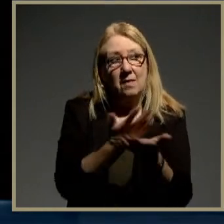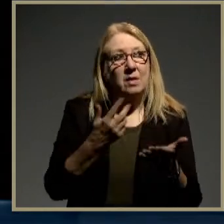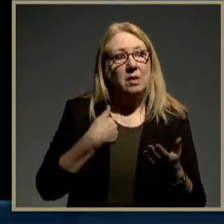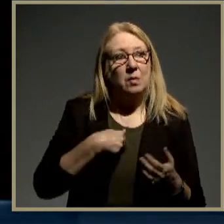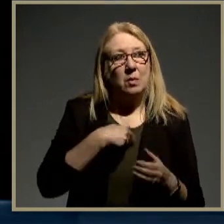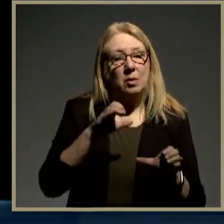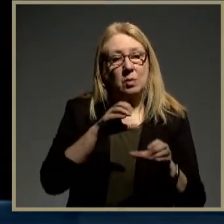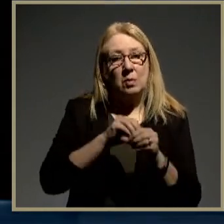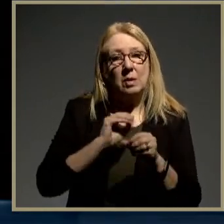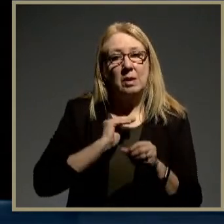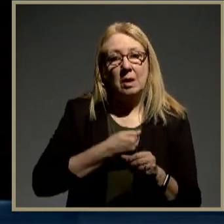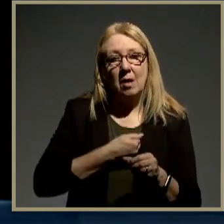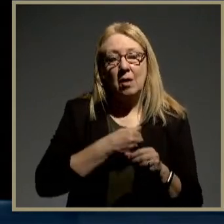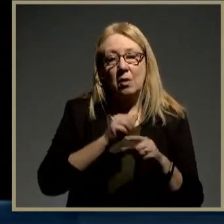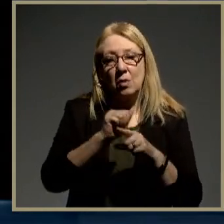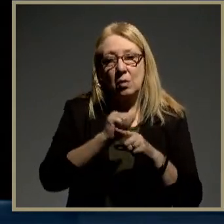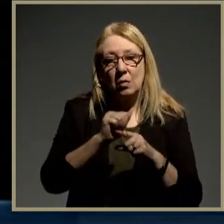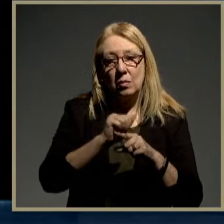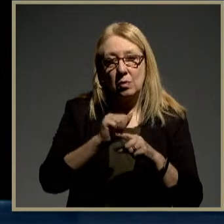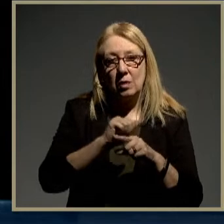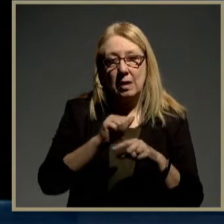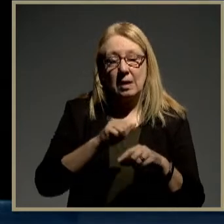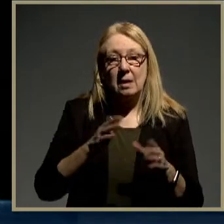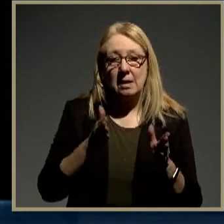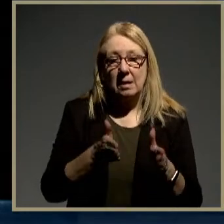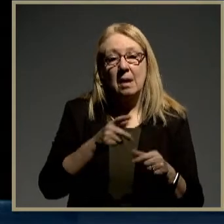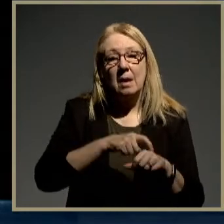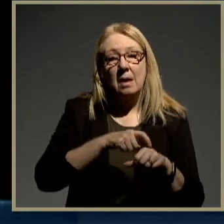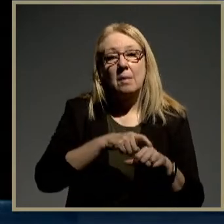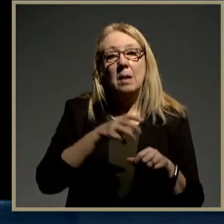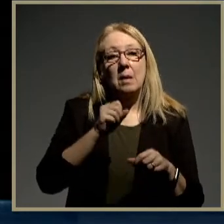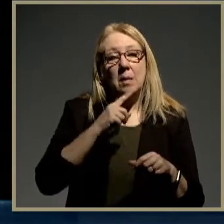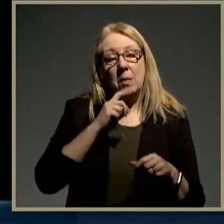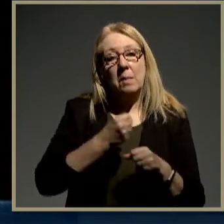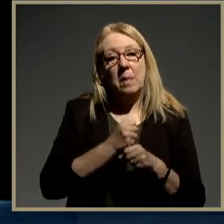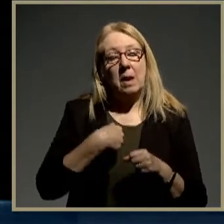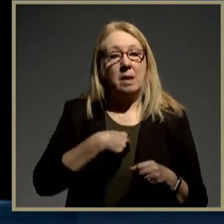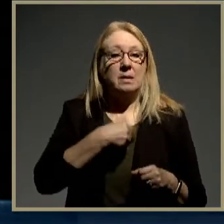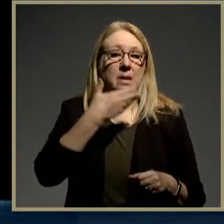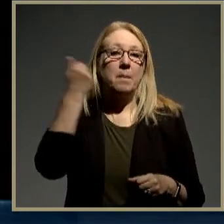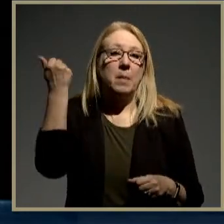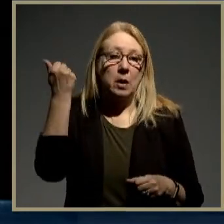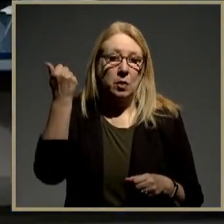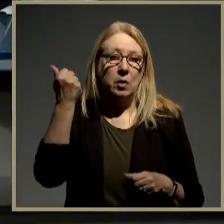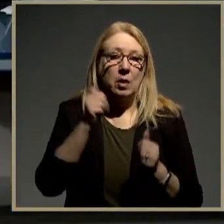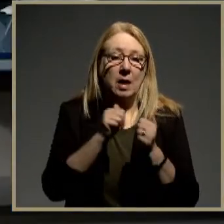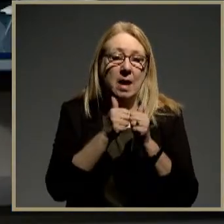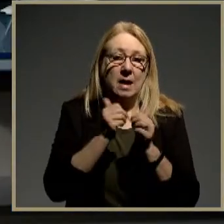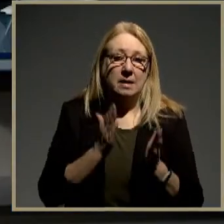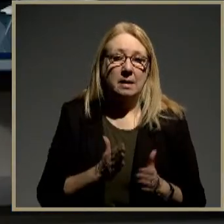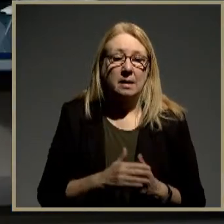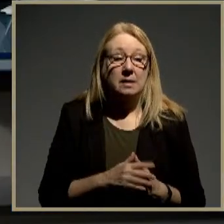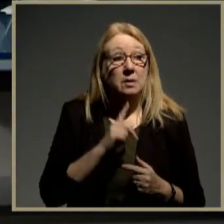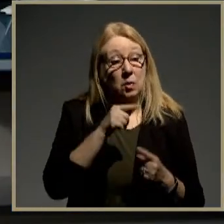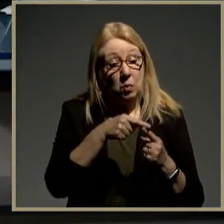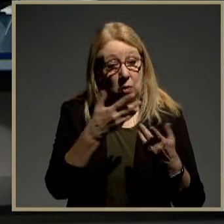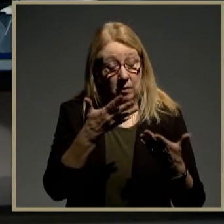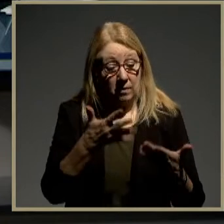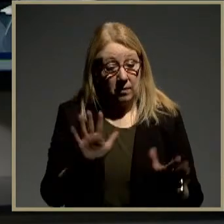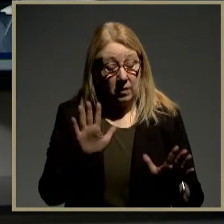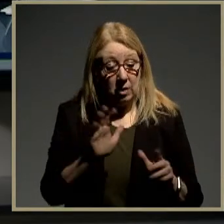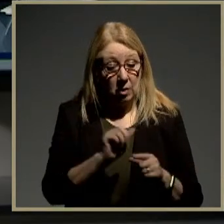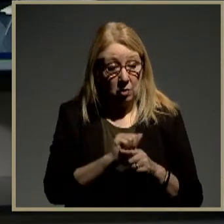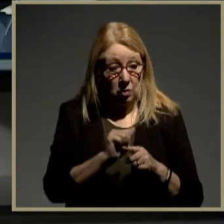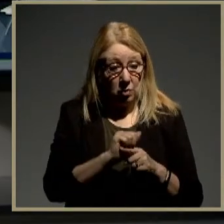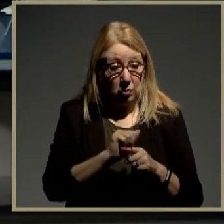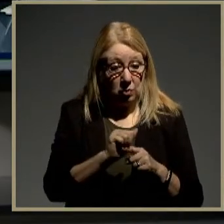do. And having that, I feel like makes us better, well-rounded athletes overall. Well, when you complete your training at the